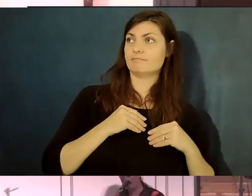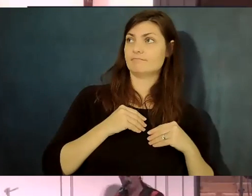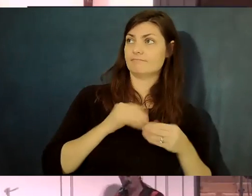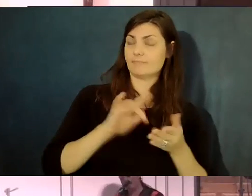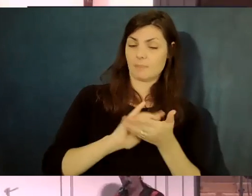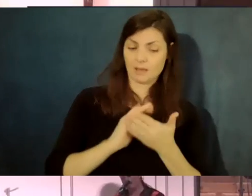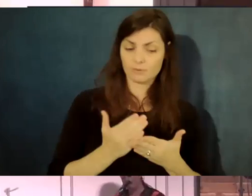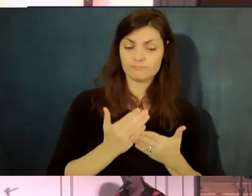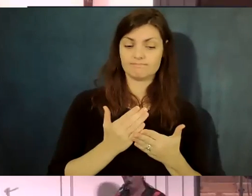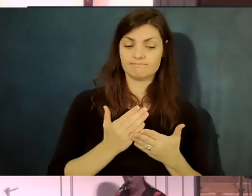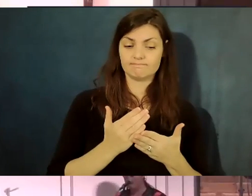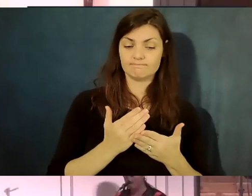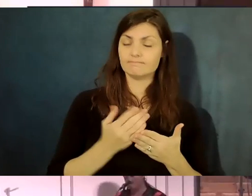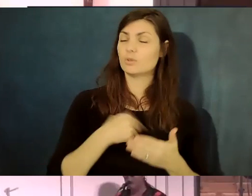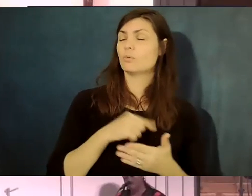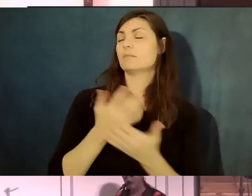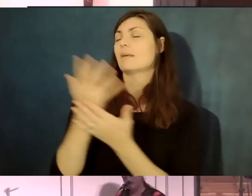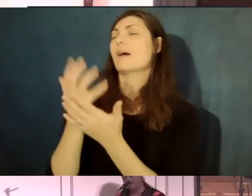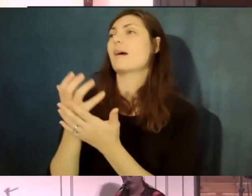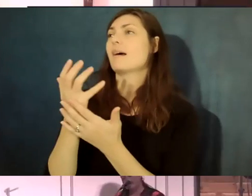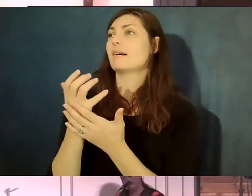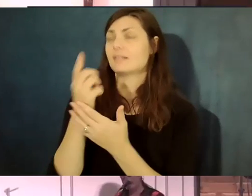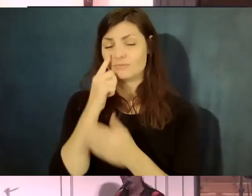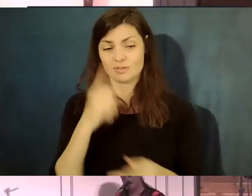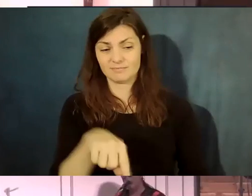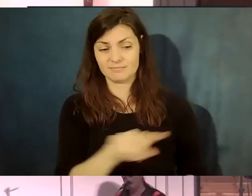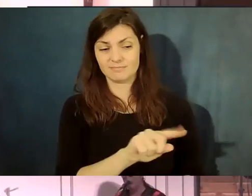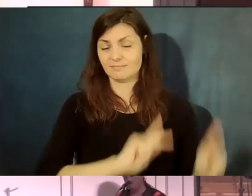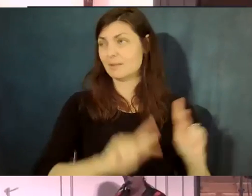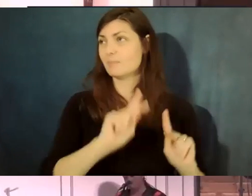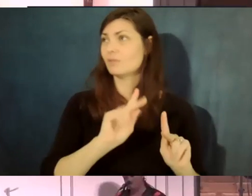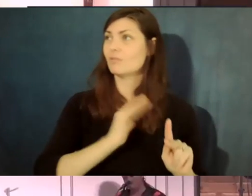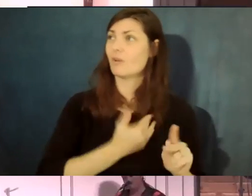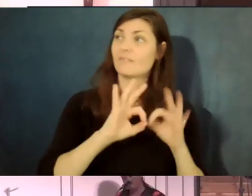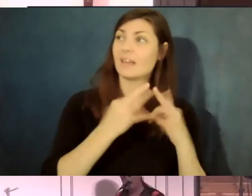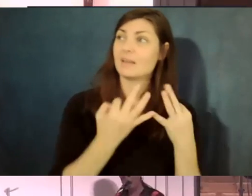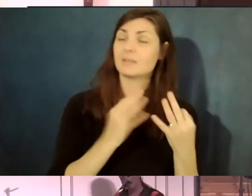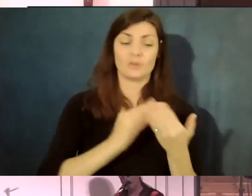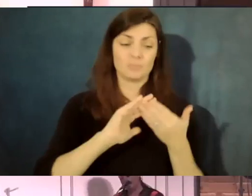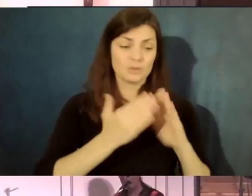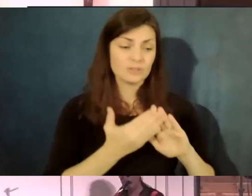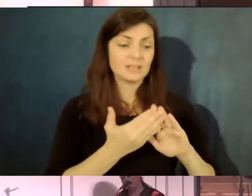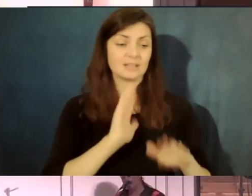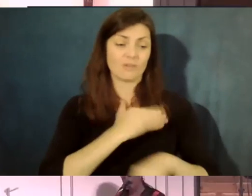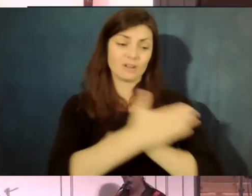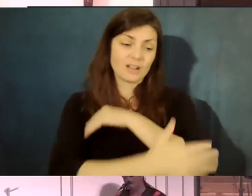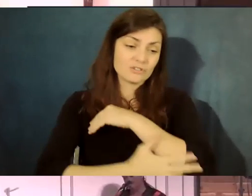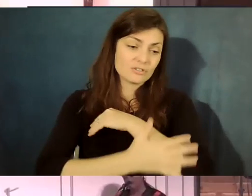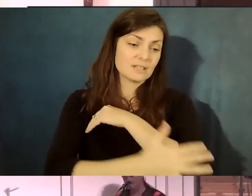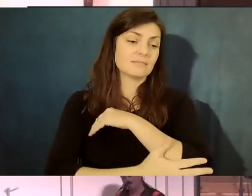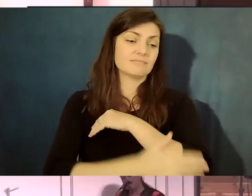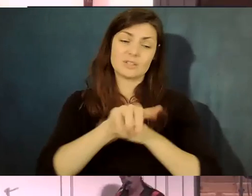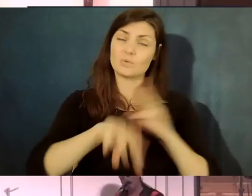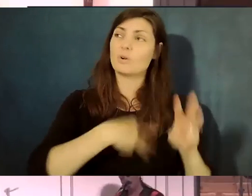We cry out on behalf of our community, of our families, of our nation, of